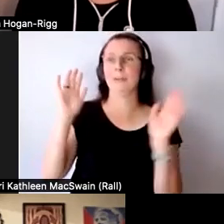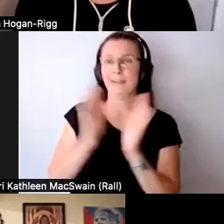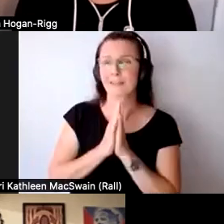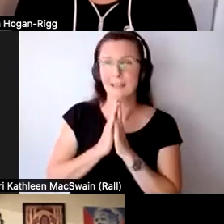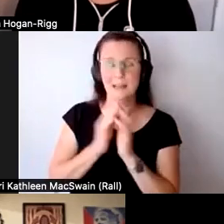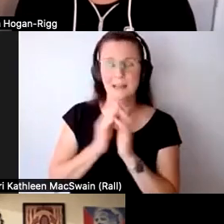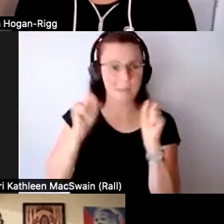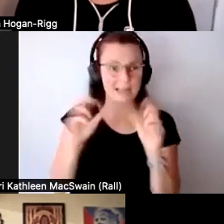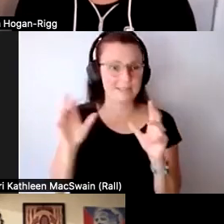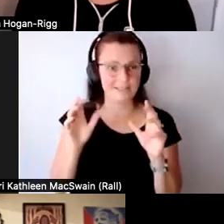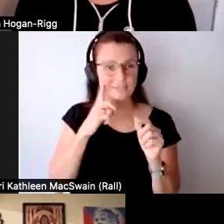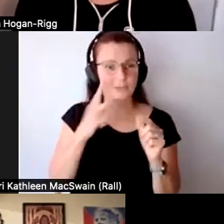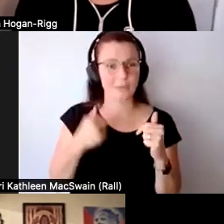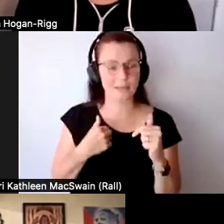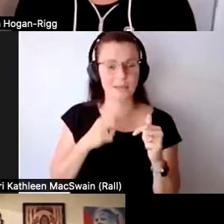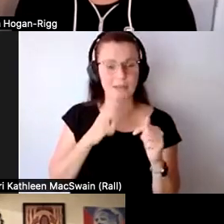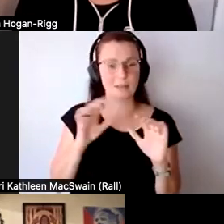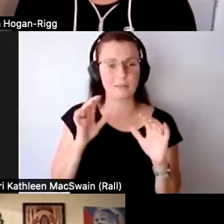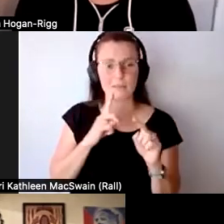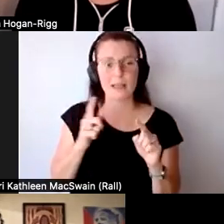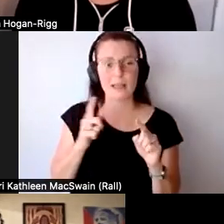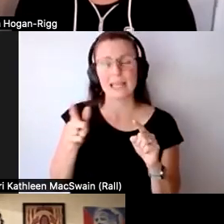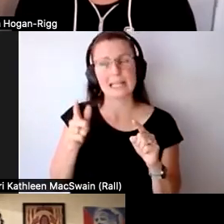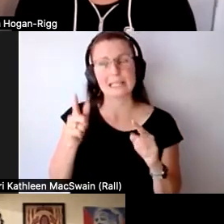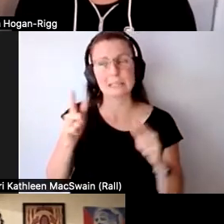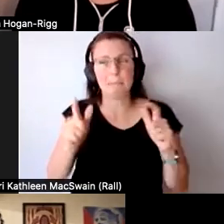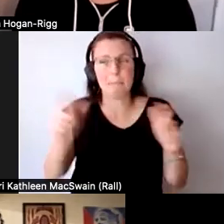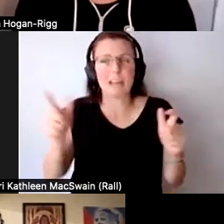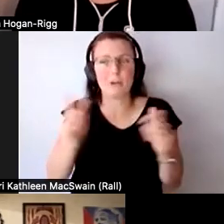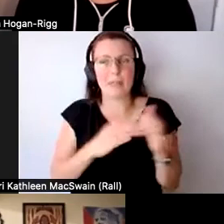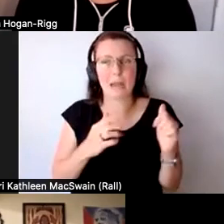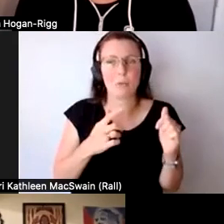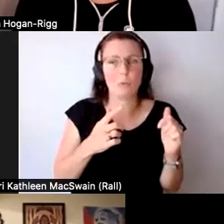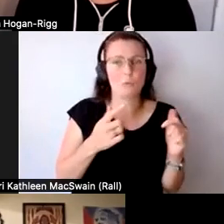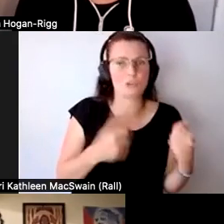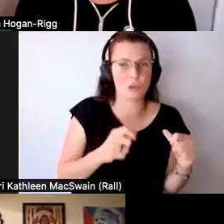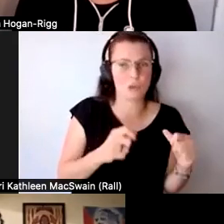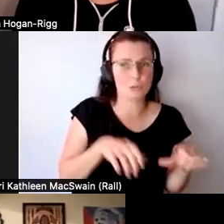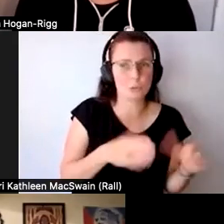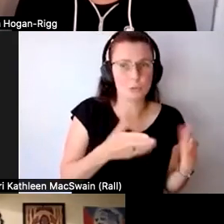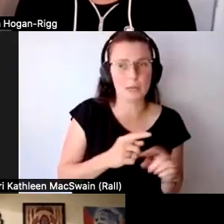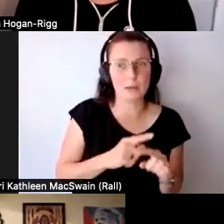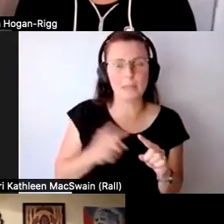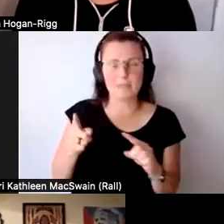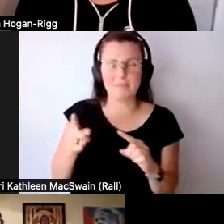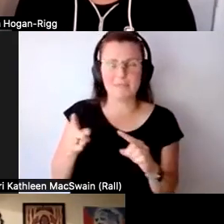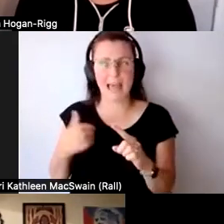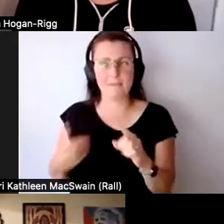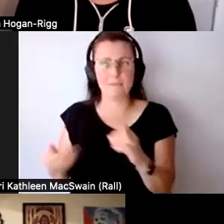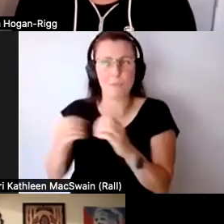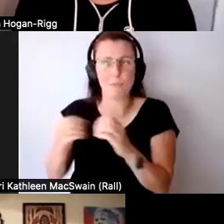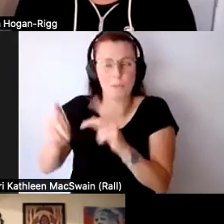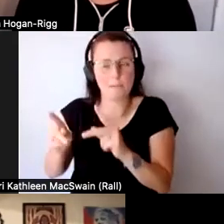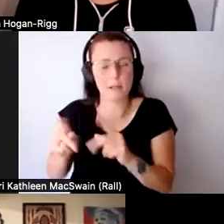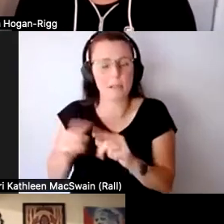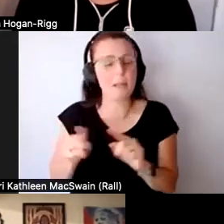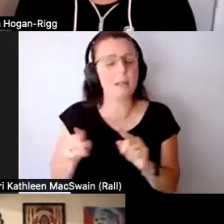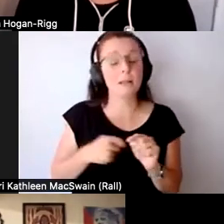So obviously it's a bigger population, but like what struck me is like you walk